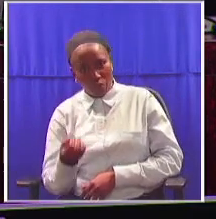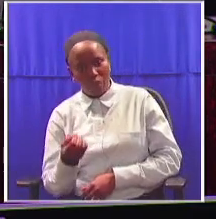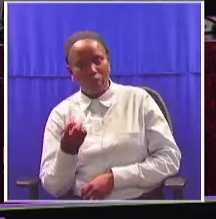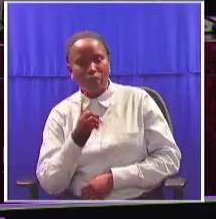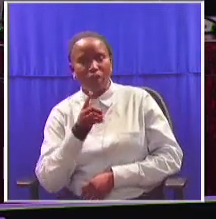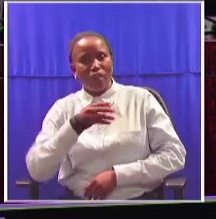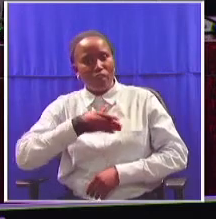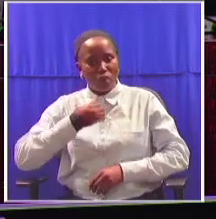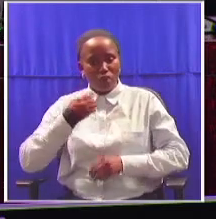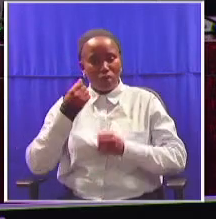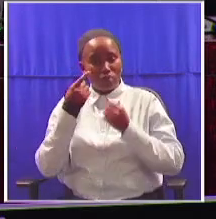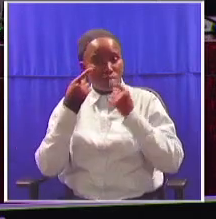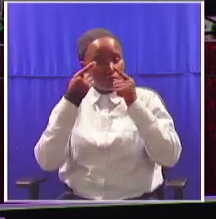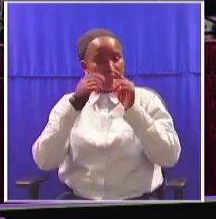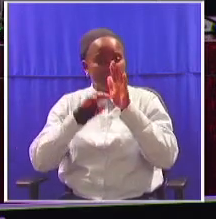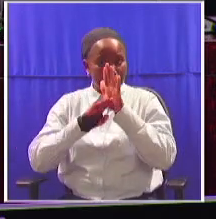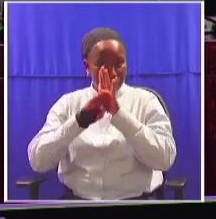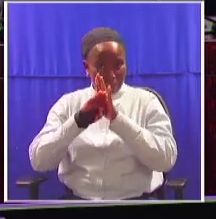the beginning,